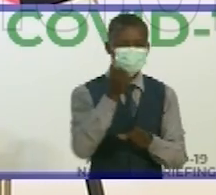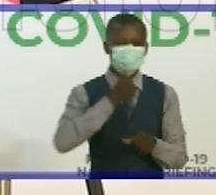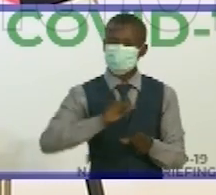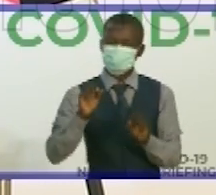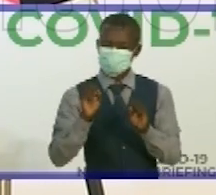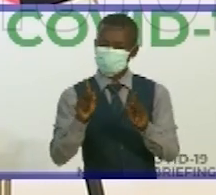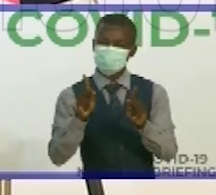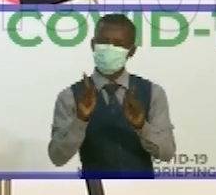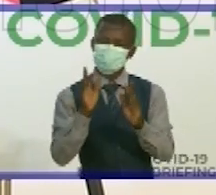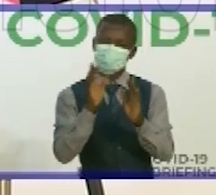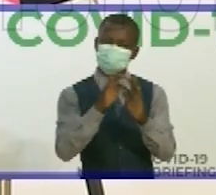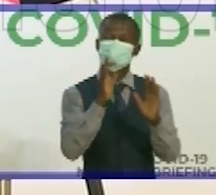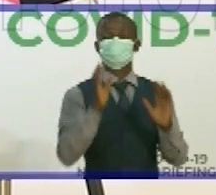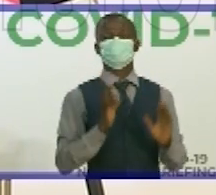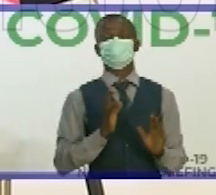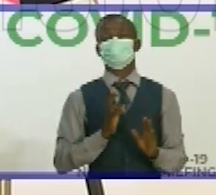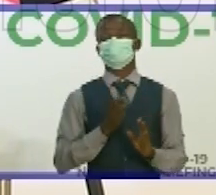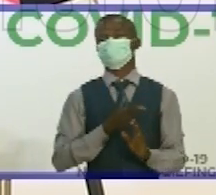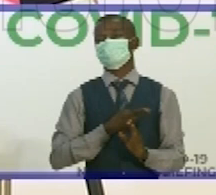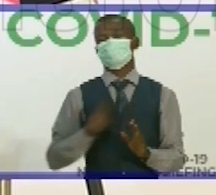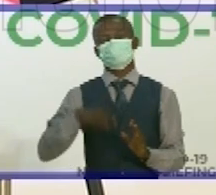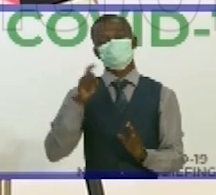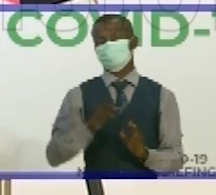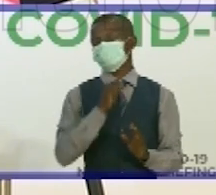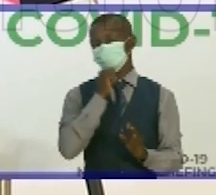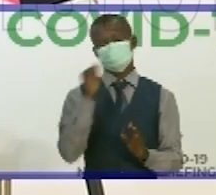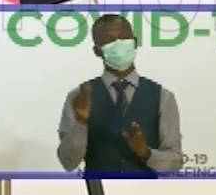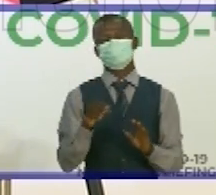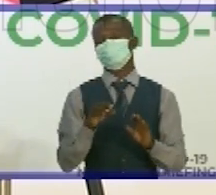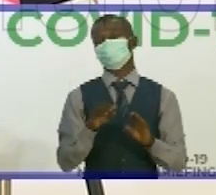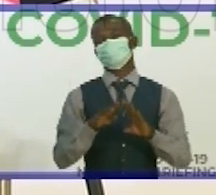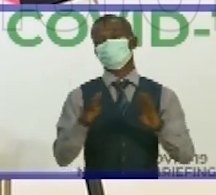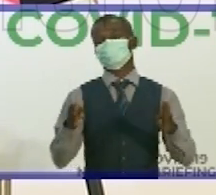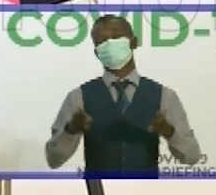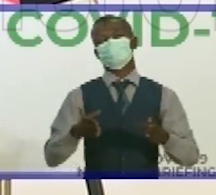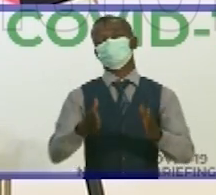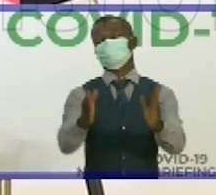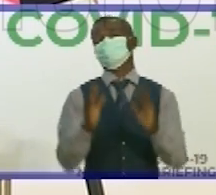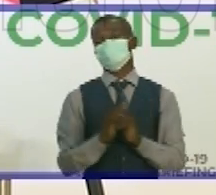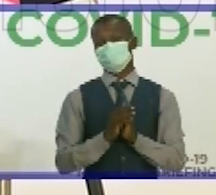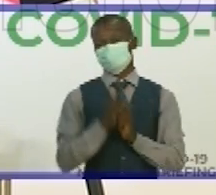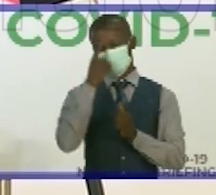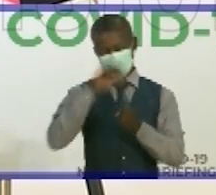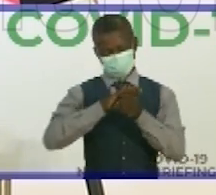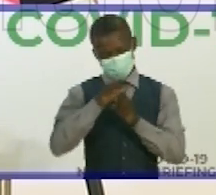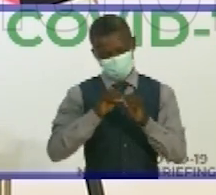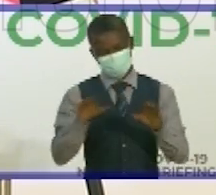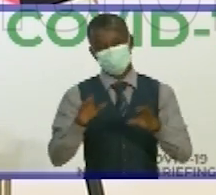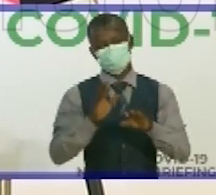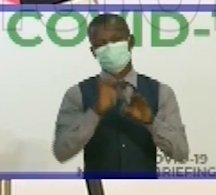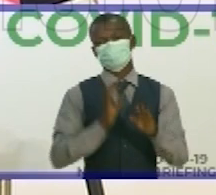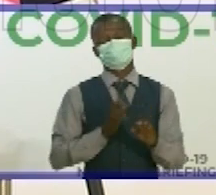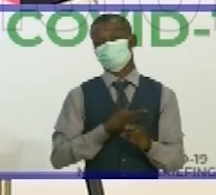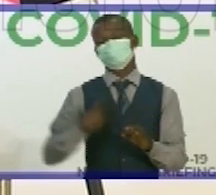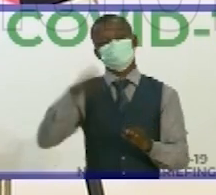us. We should not give it that opportunity. It's important that we continue to